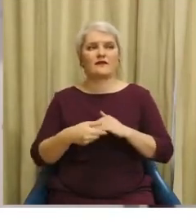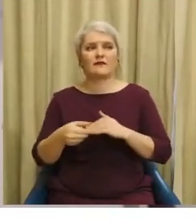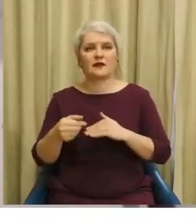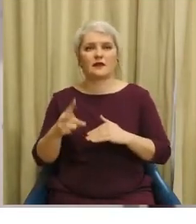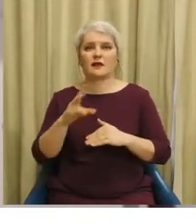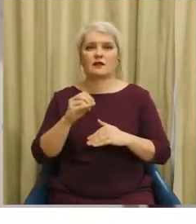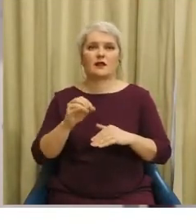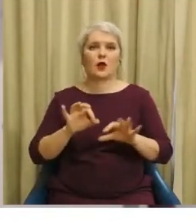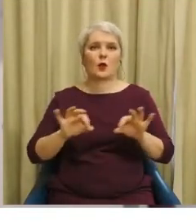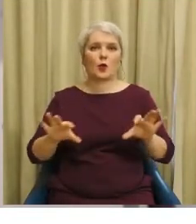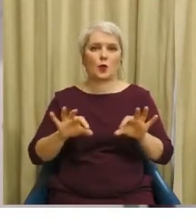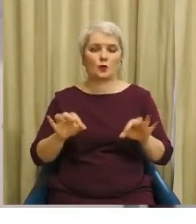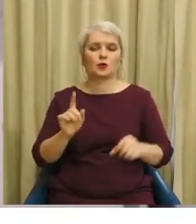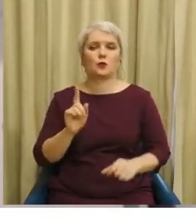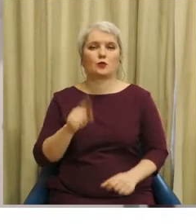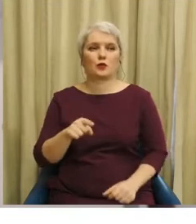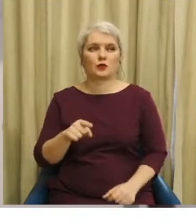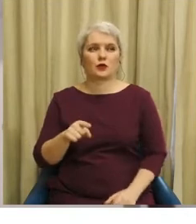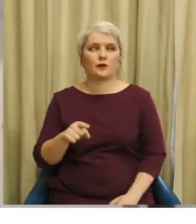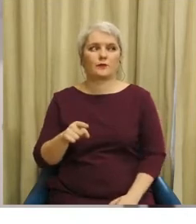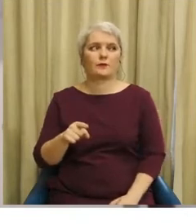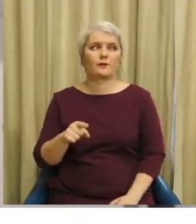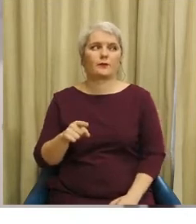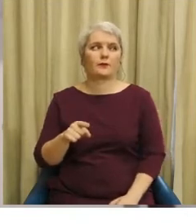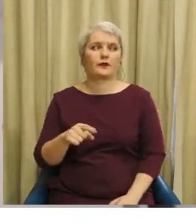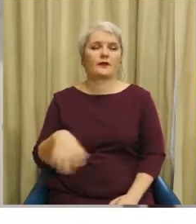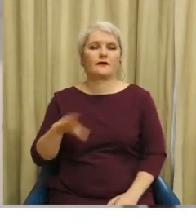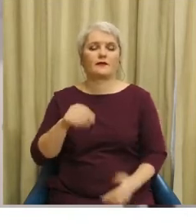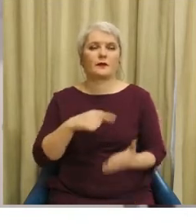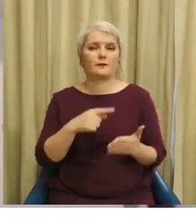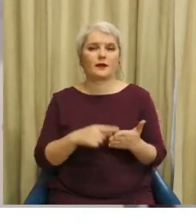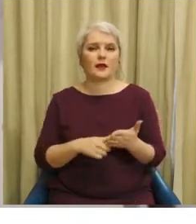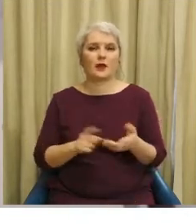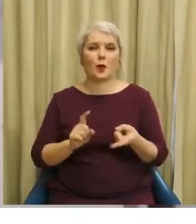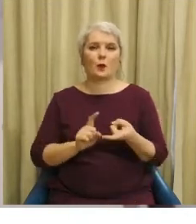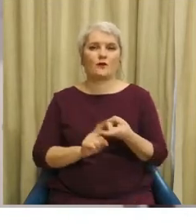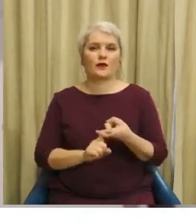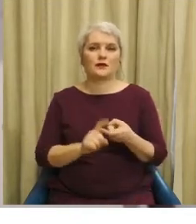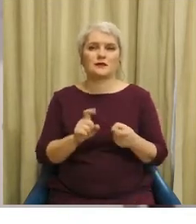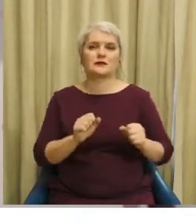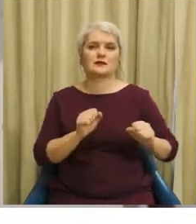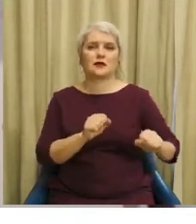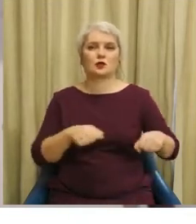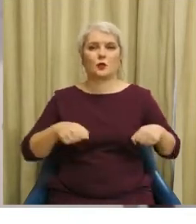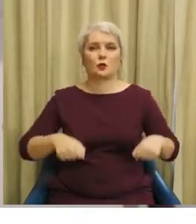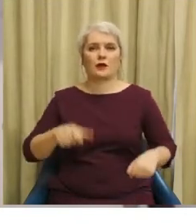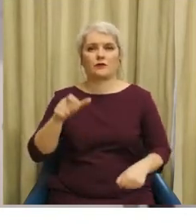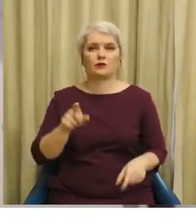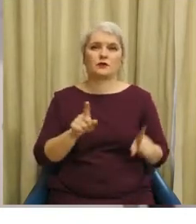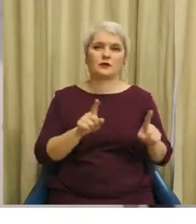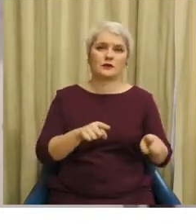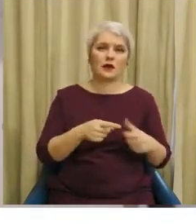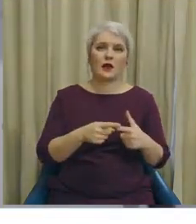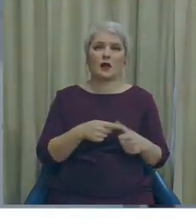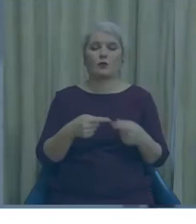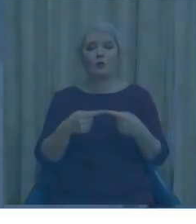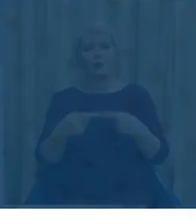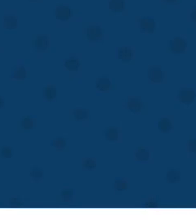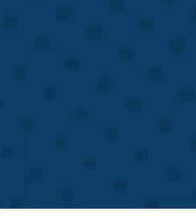that we are facing, and we don't have a clear answer right now how to manage those. Yeah.